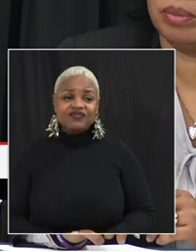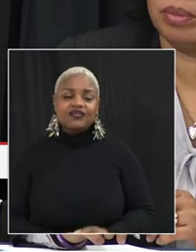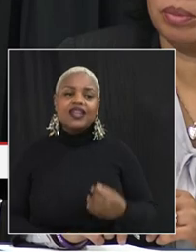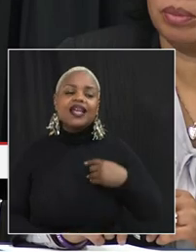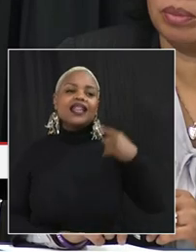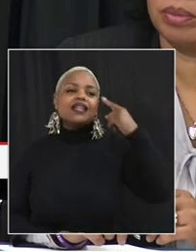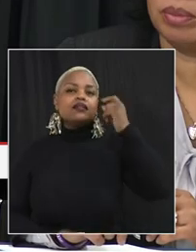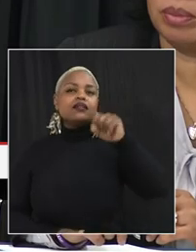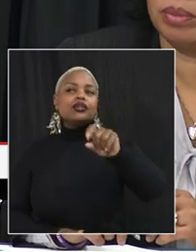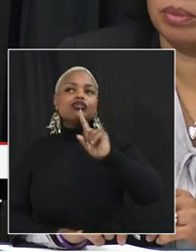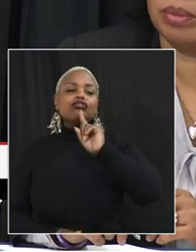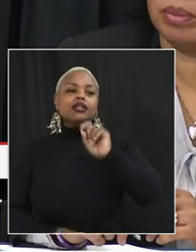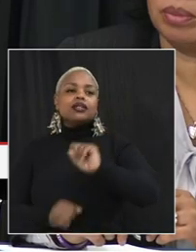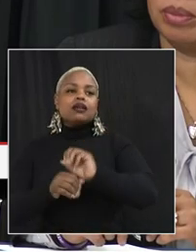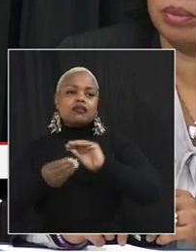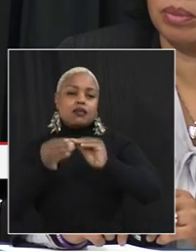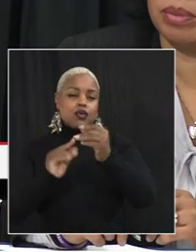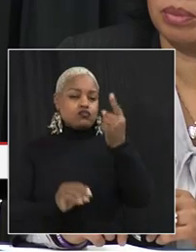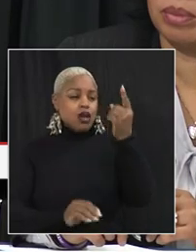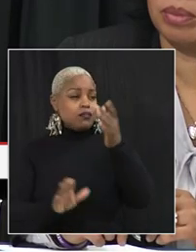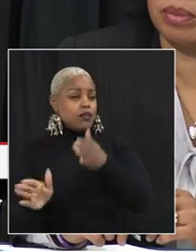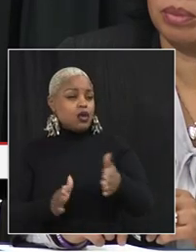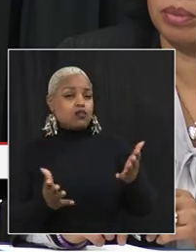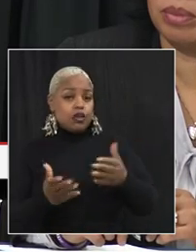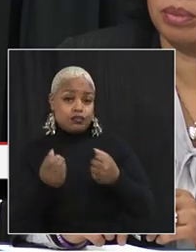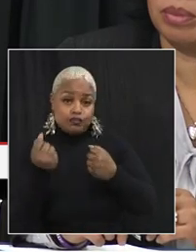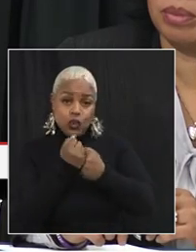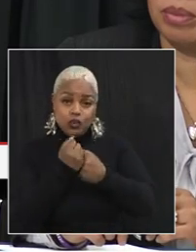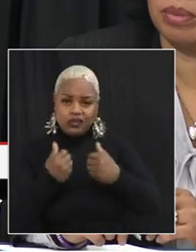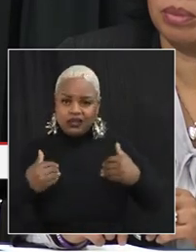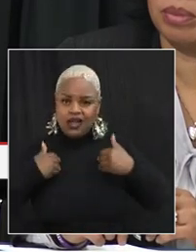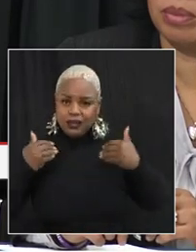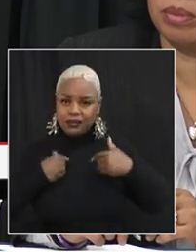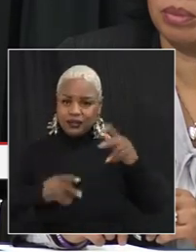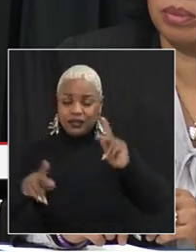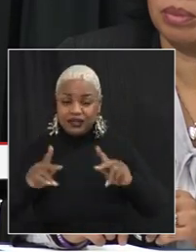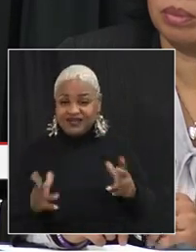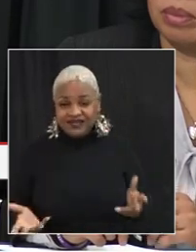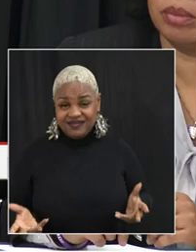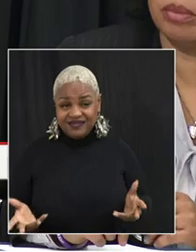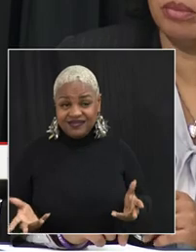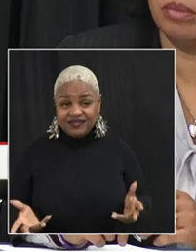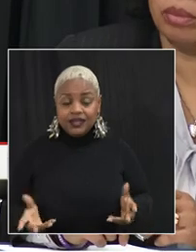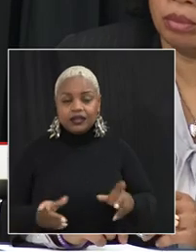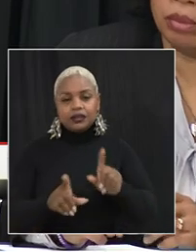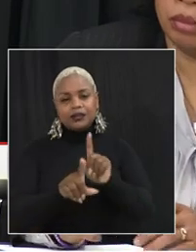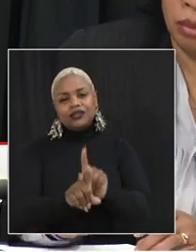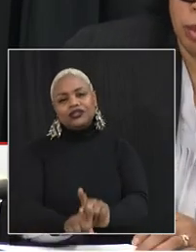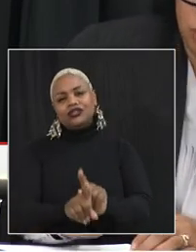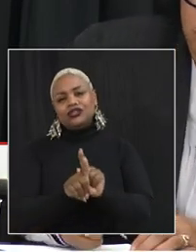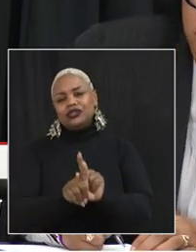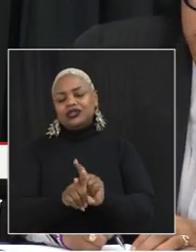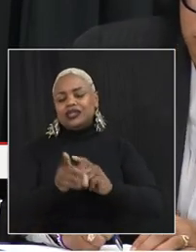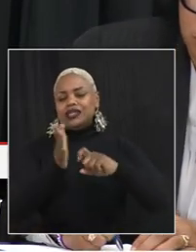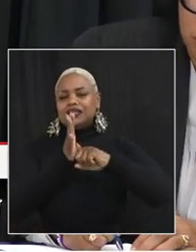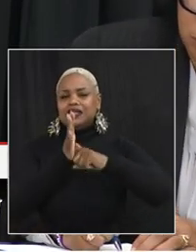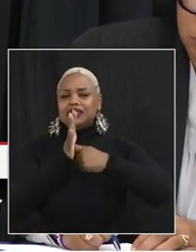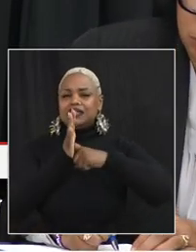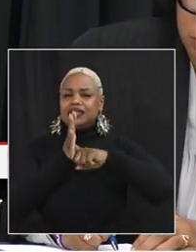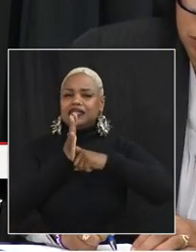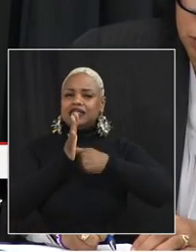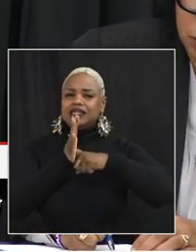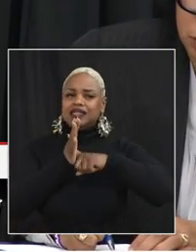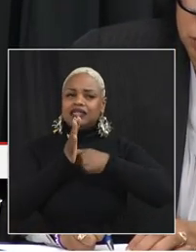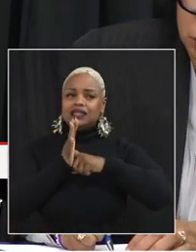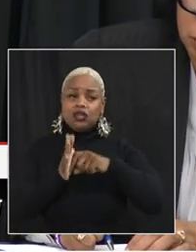way that we can support young people is through mentorship. Another program that we're very active